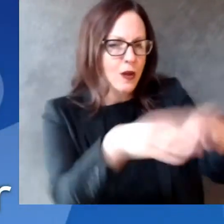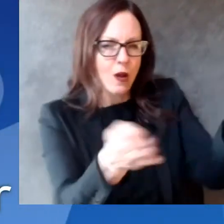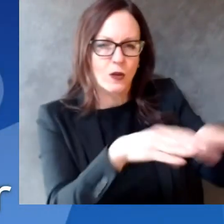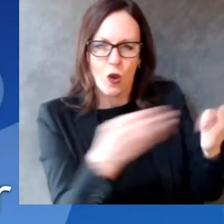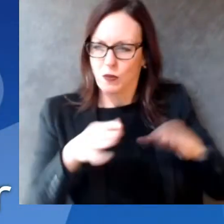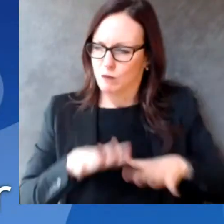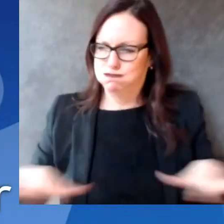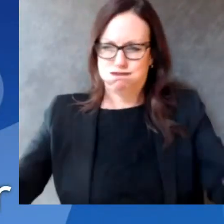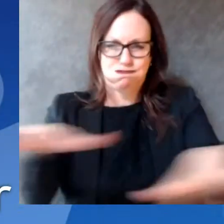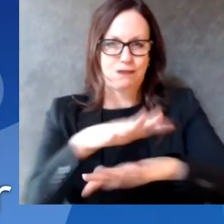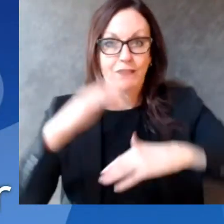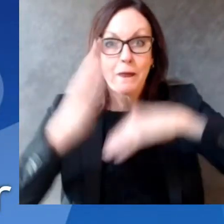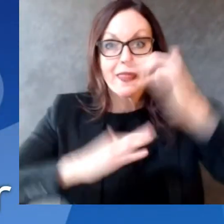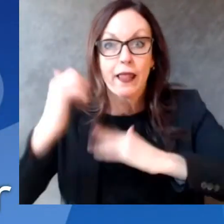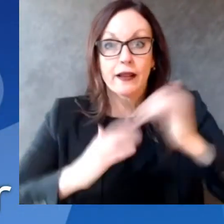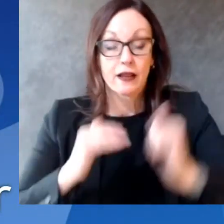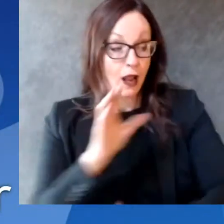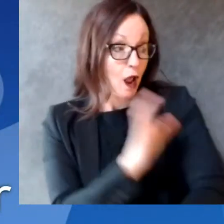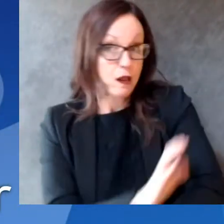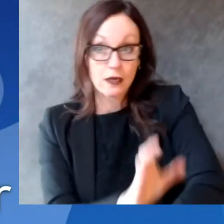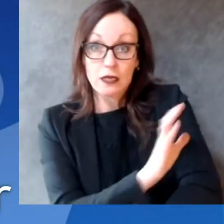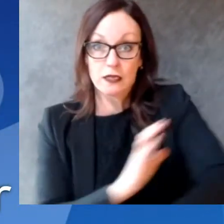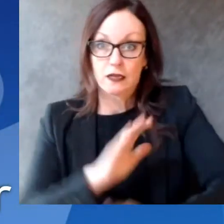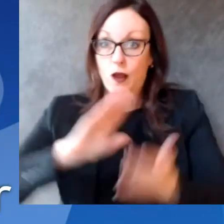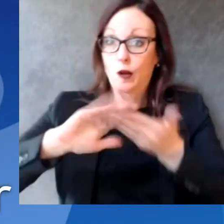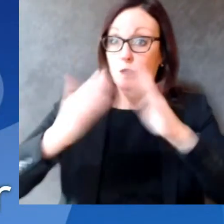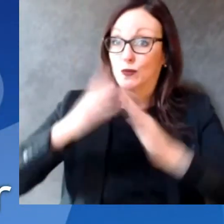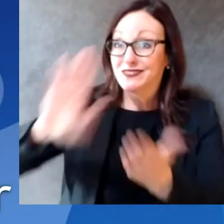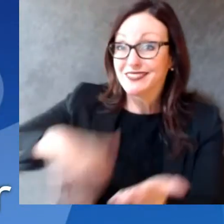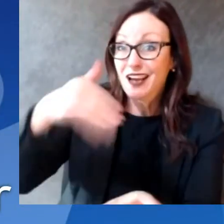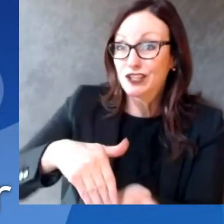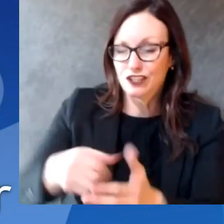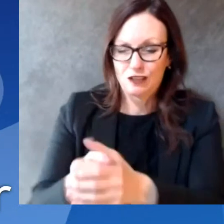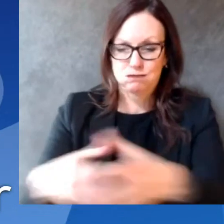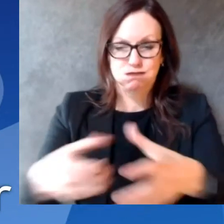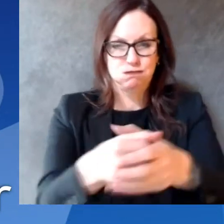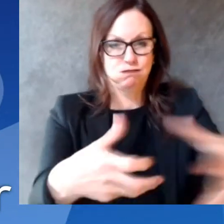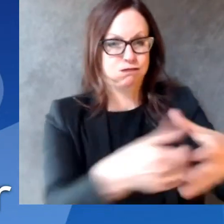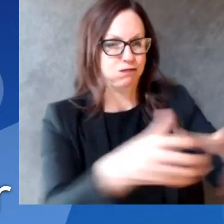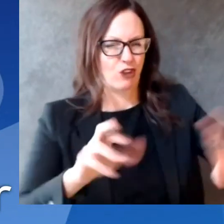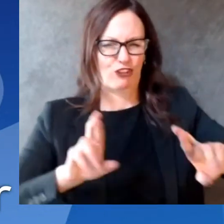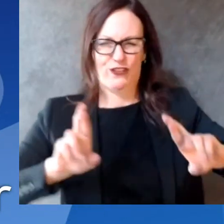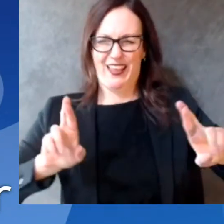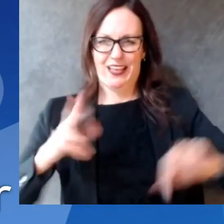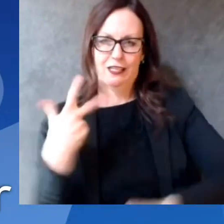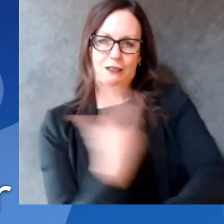Great, thank you. Next question to Rob Sussman, WTAQ in Green Bay.